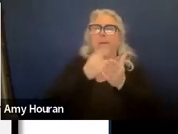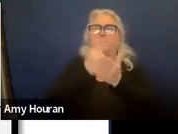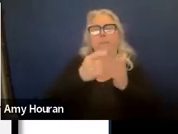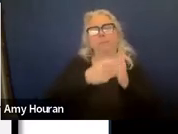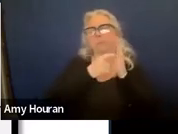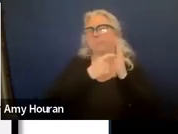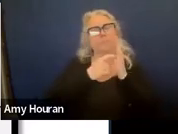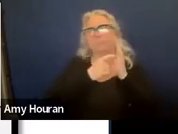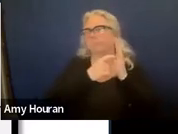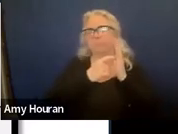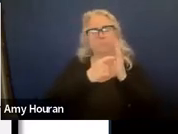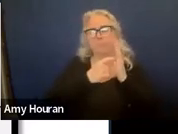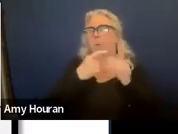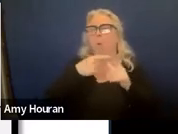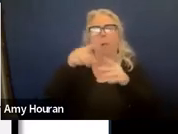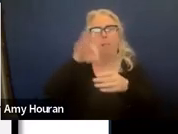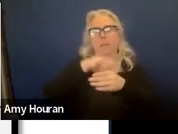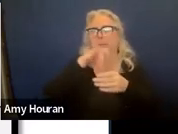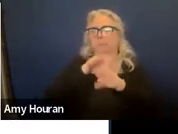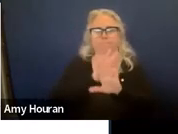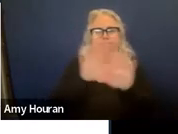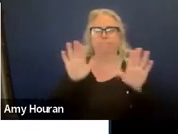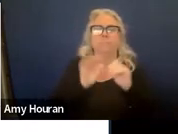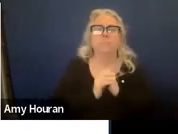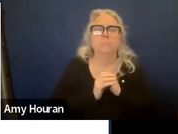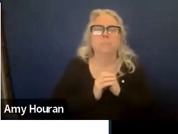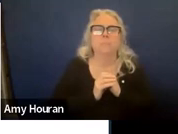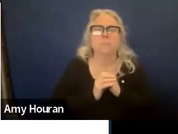or electives.